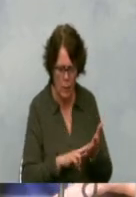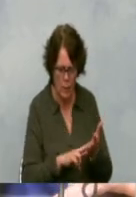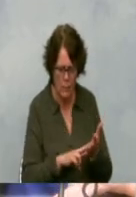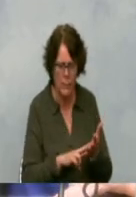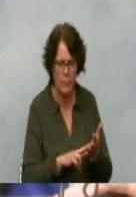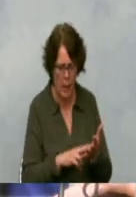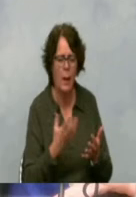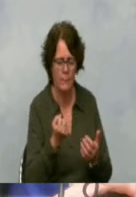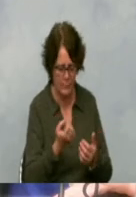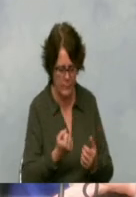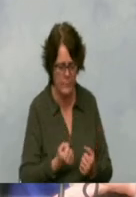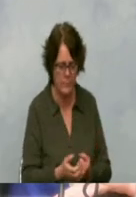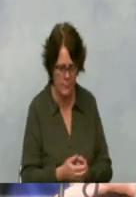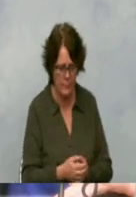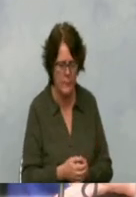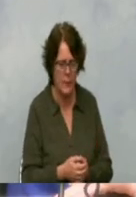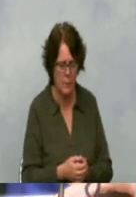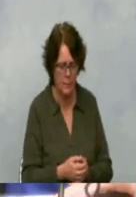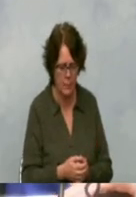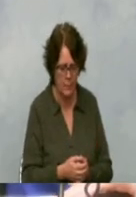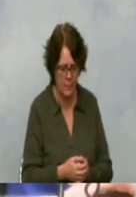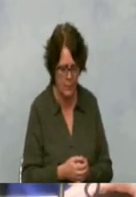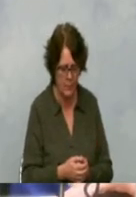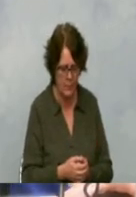Yep, we have Councillor Loudon online.